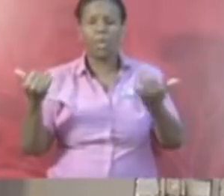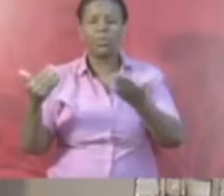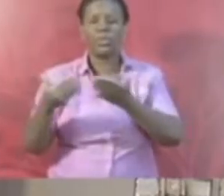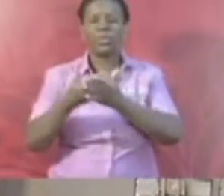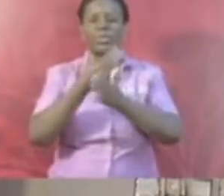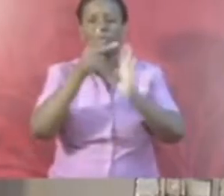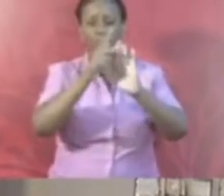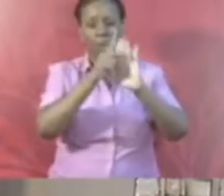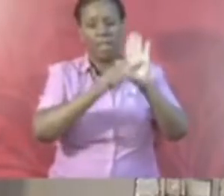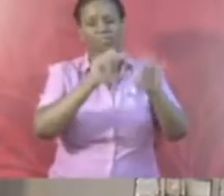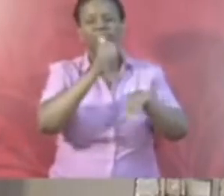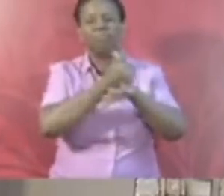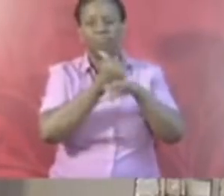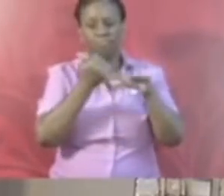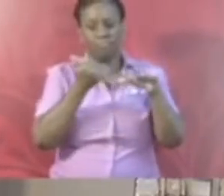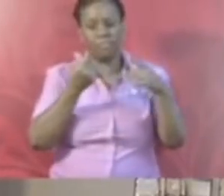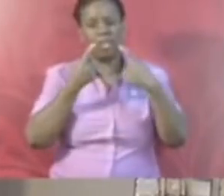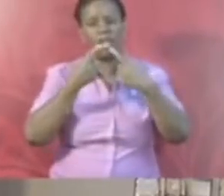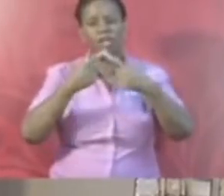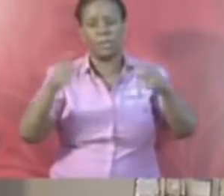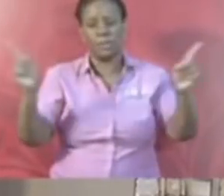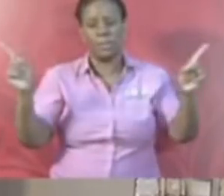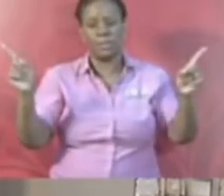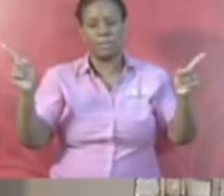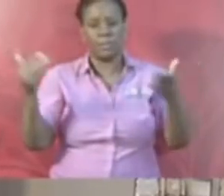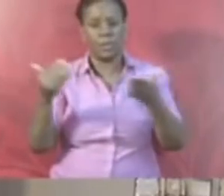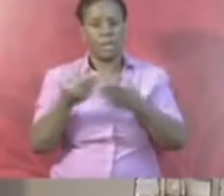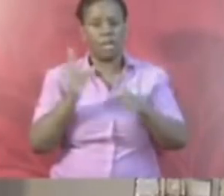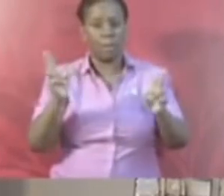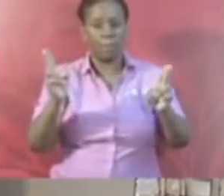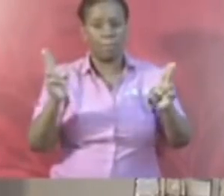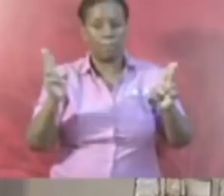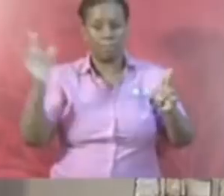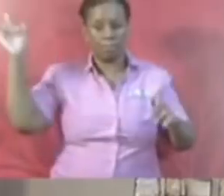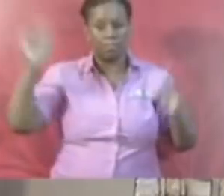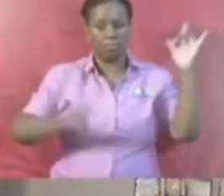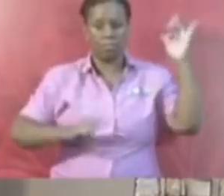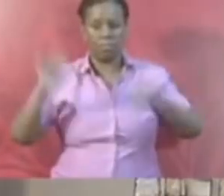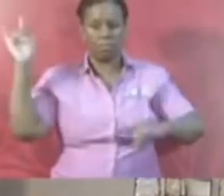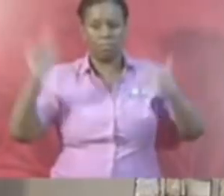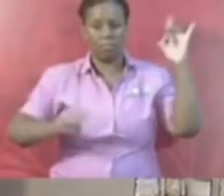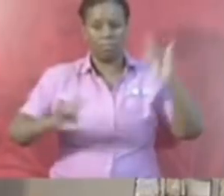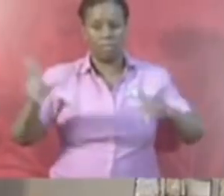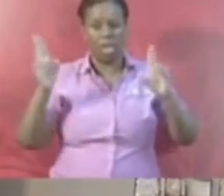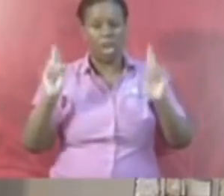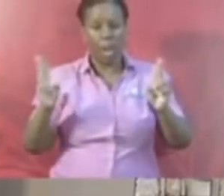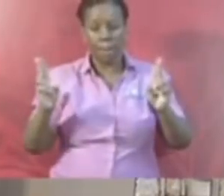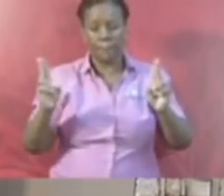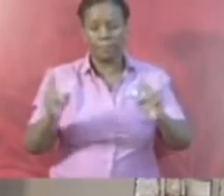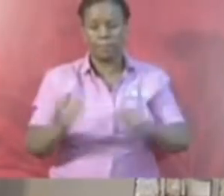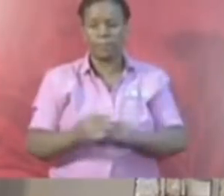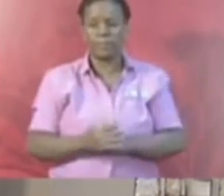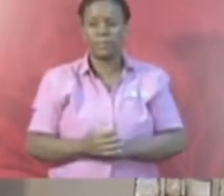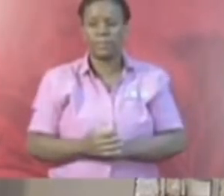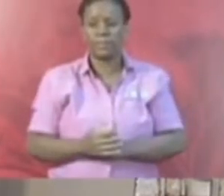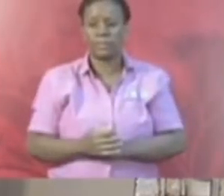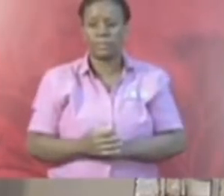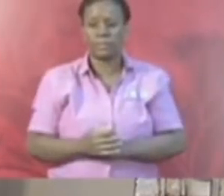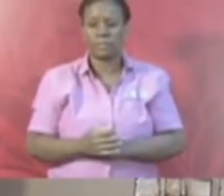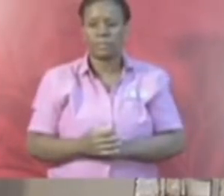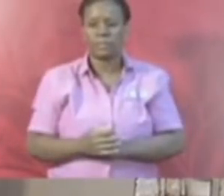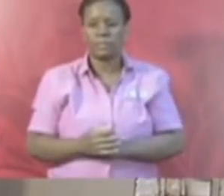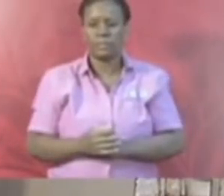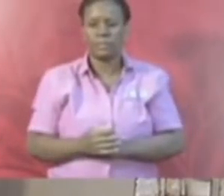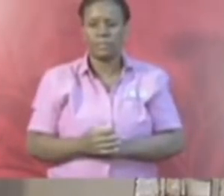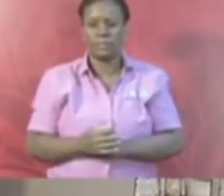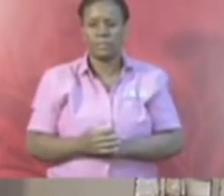announce that will speed up the process to get our nationals back home. To our nationals back home, we know how difficult it has been.